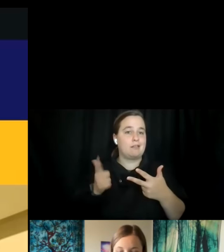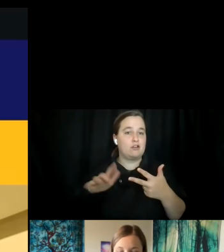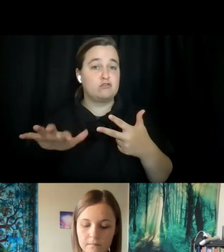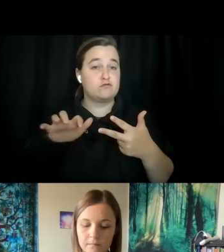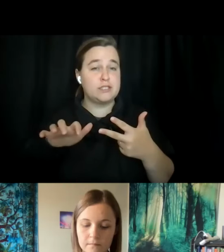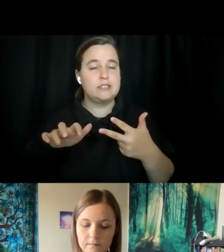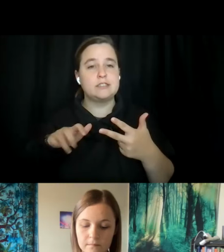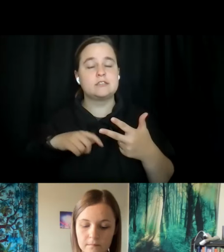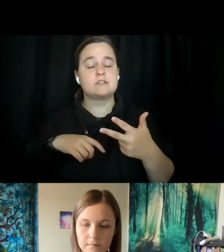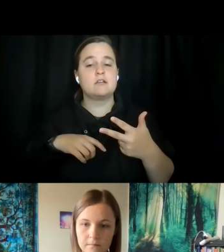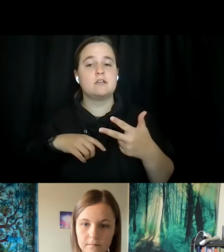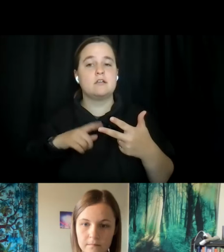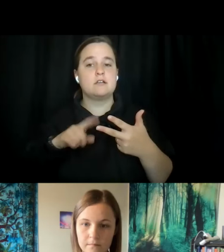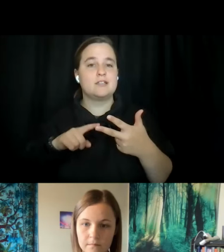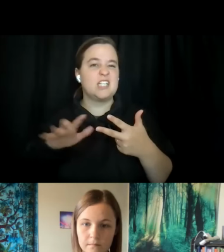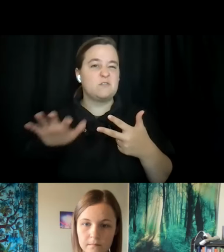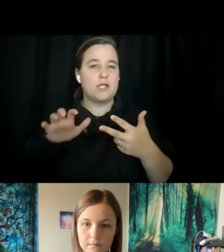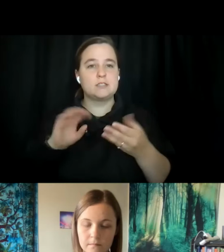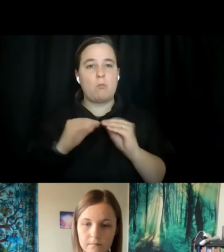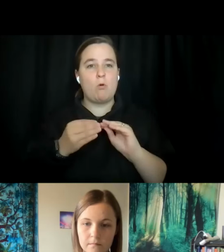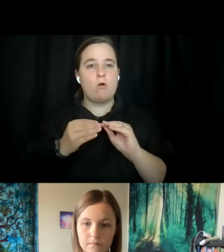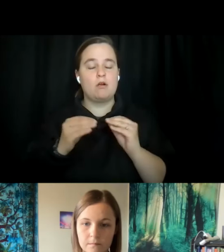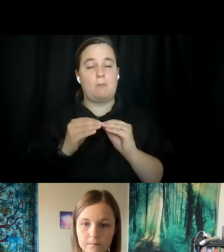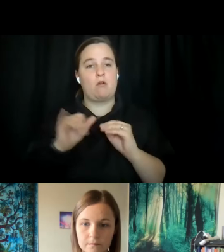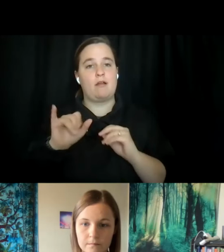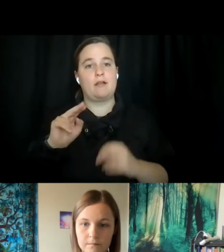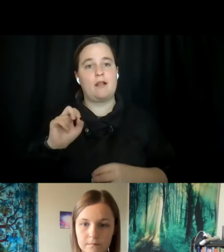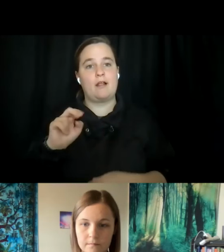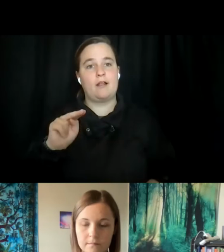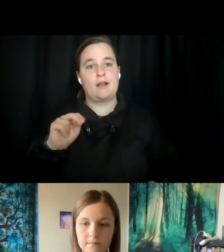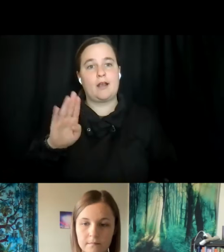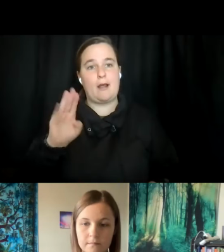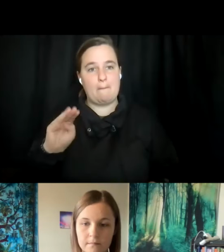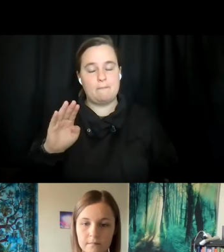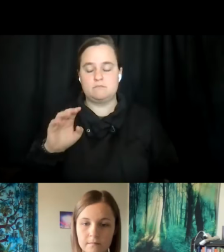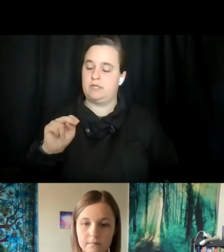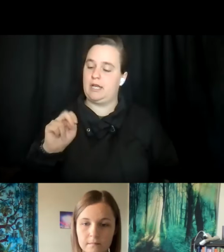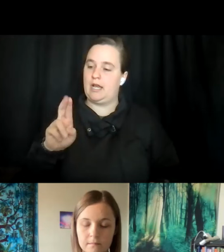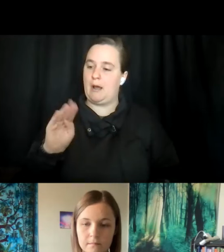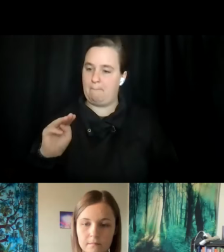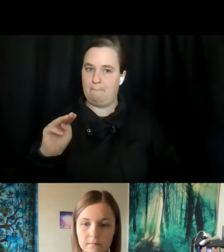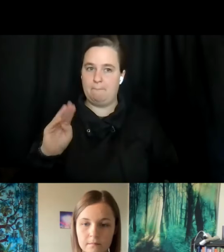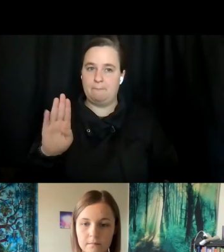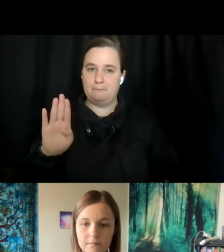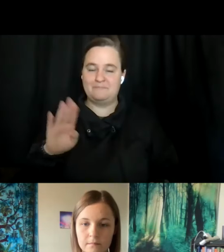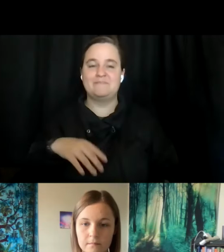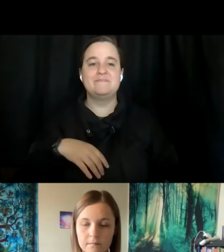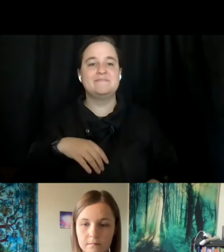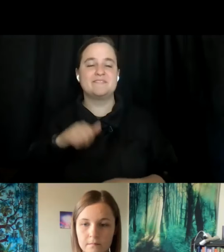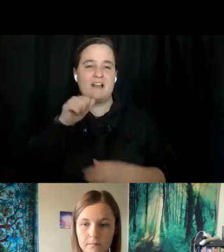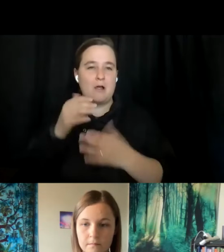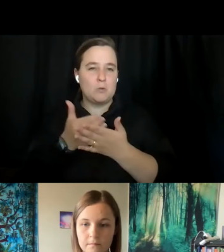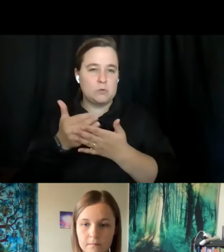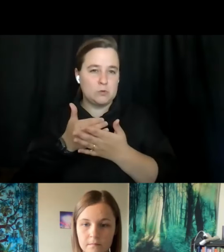you kind of, I guess, numb out. So that is also in a way a newer one. And fawn is kind of